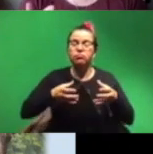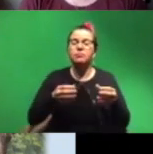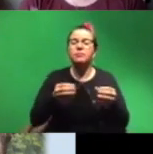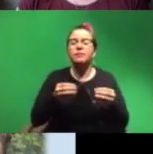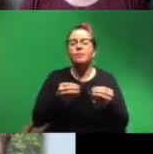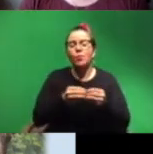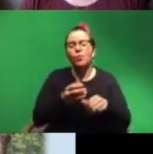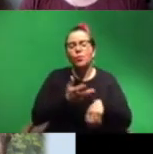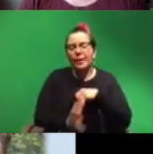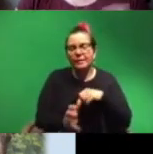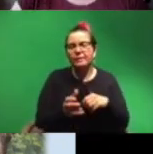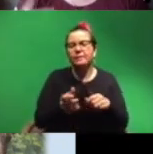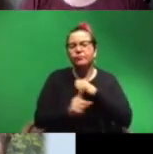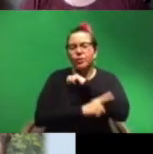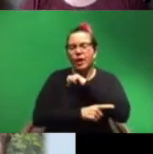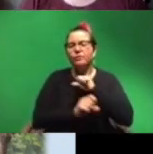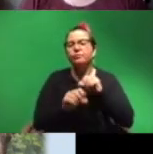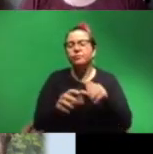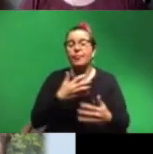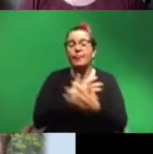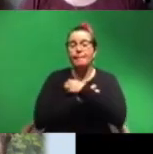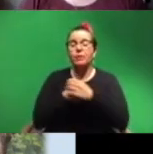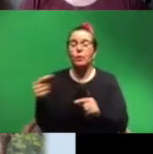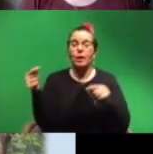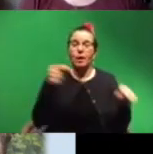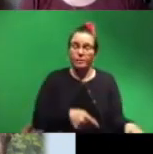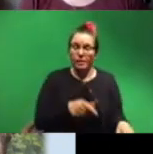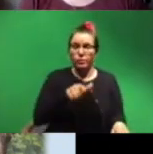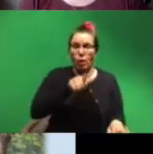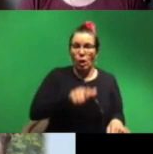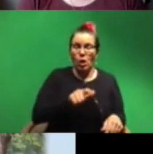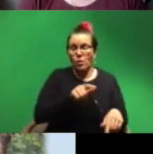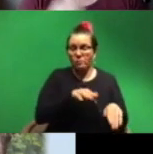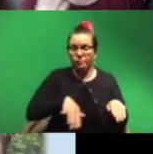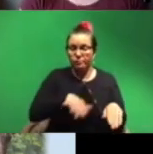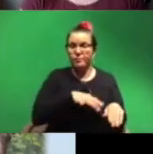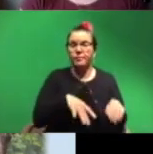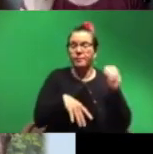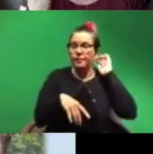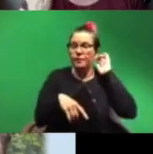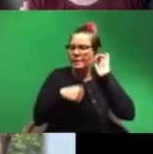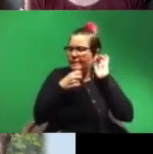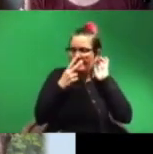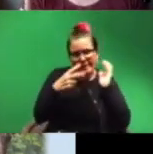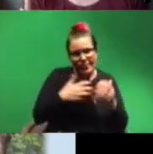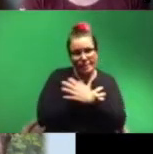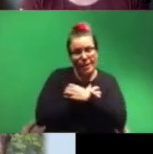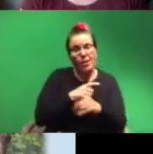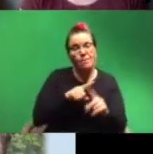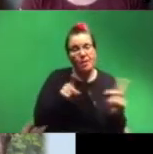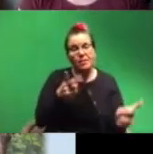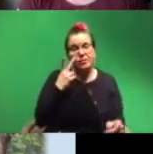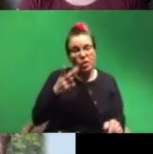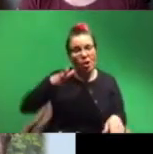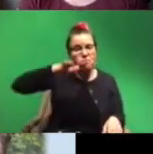that's being put out by the villages, the bears are coming down to lower elevations. And so we didn't see the bear, but we did see its